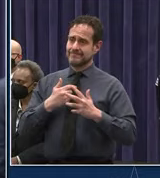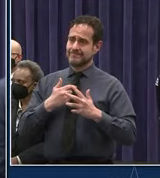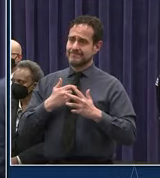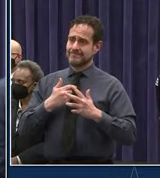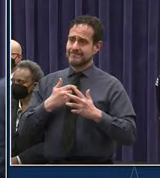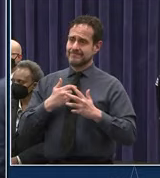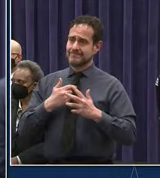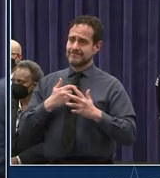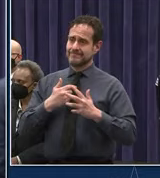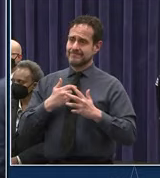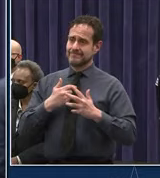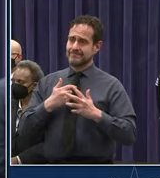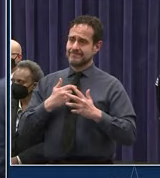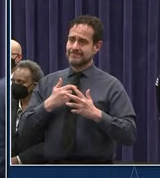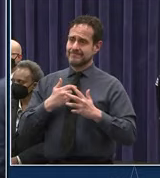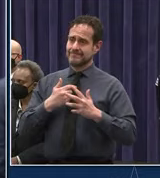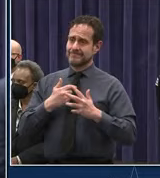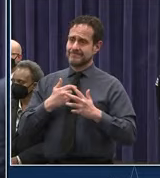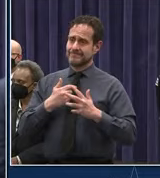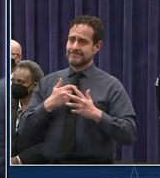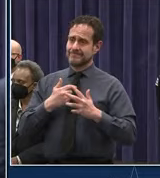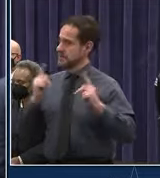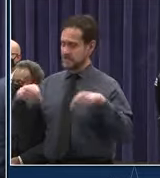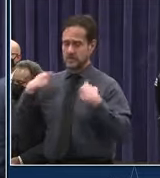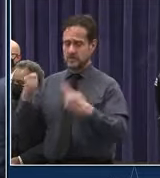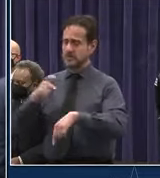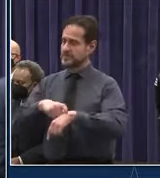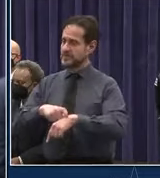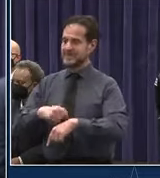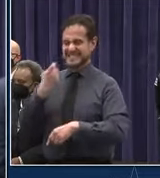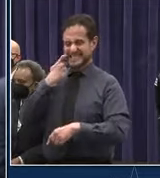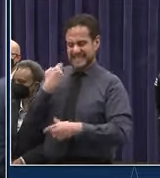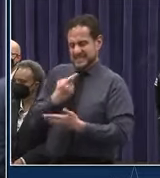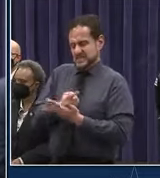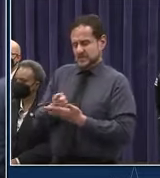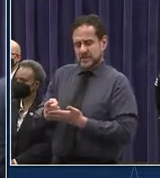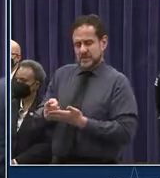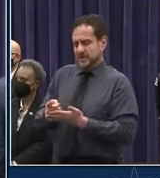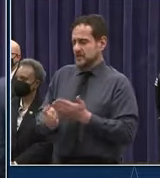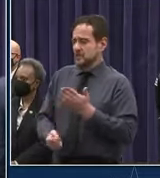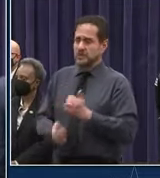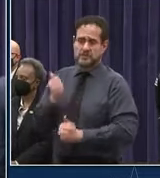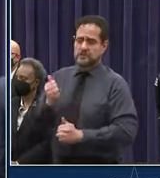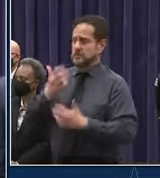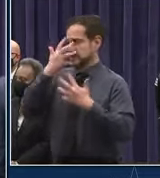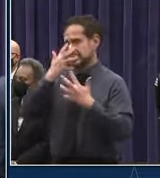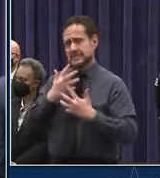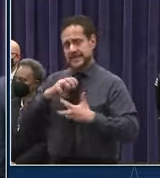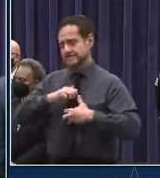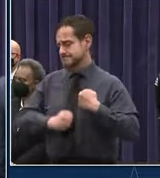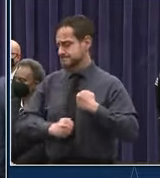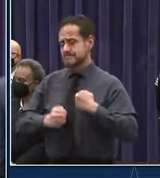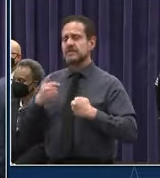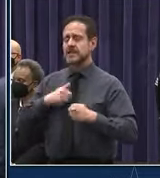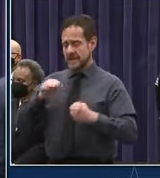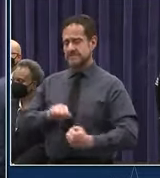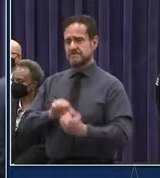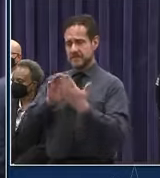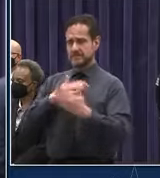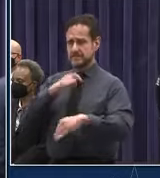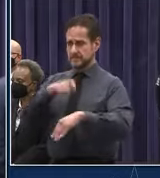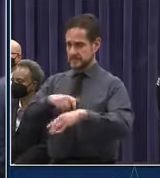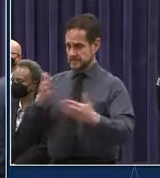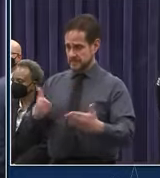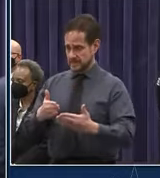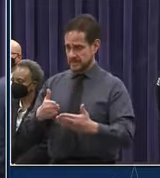And this week was one of the most tragic and sad that we have faced in my time here and as a